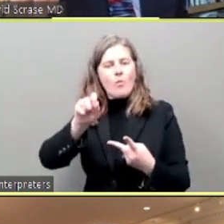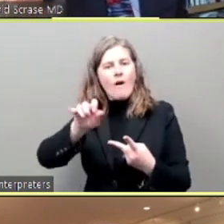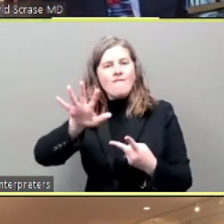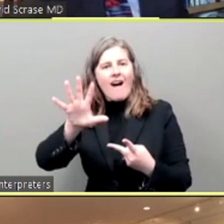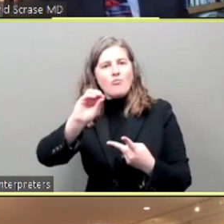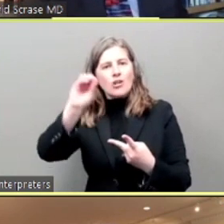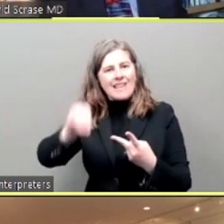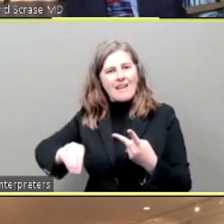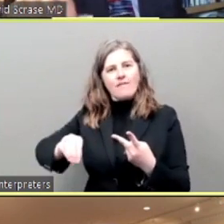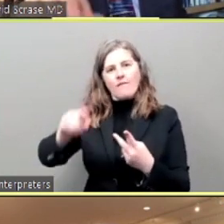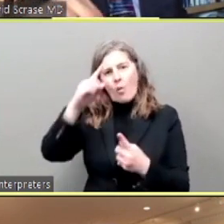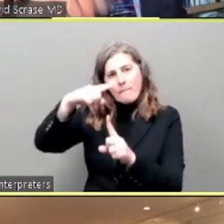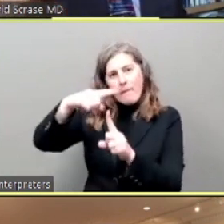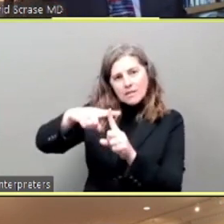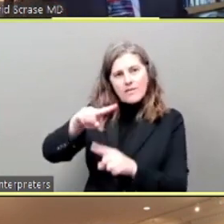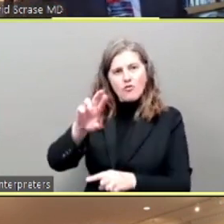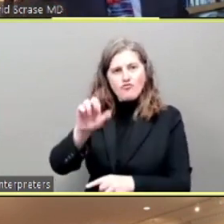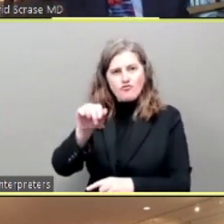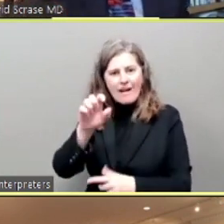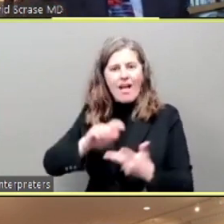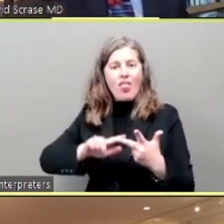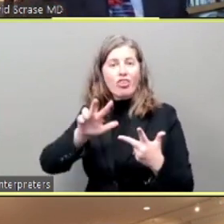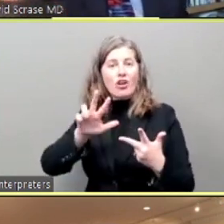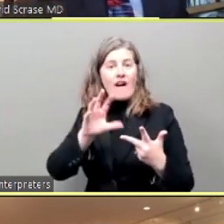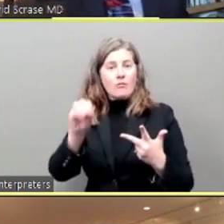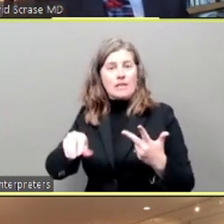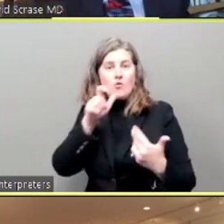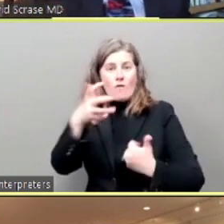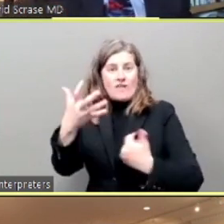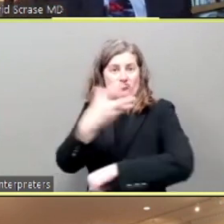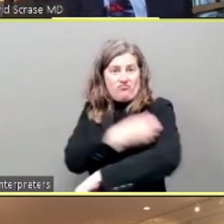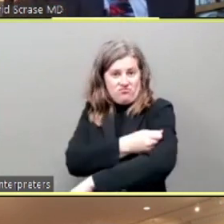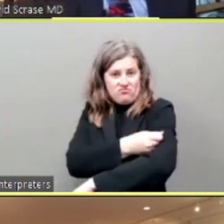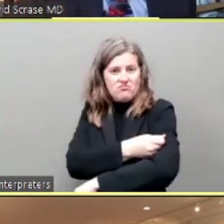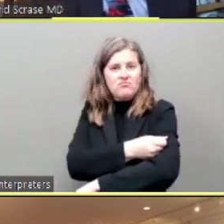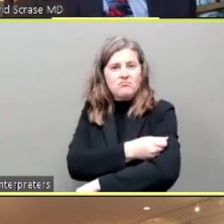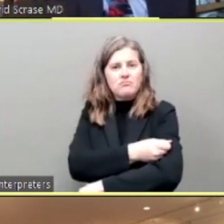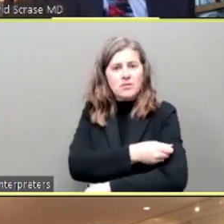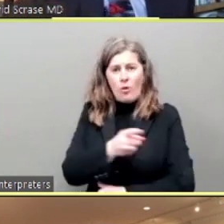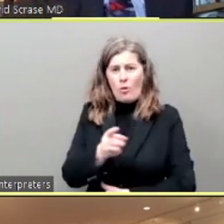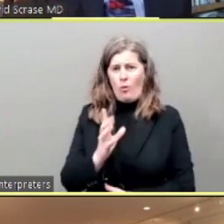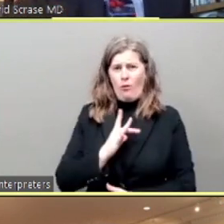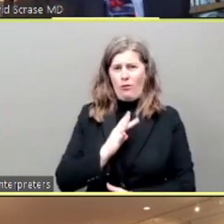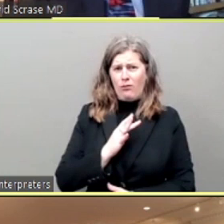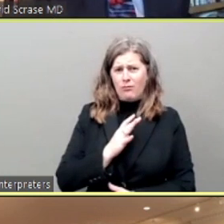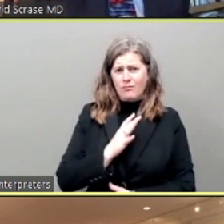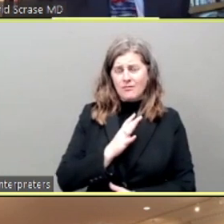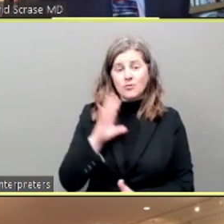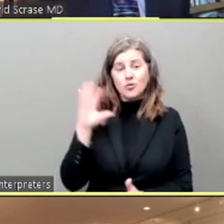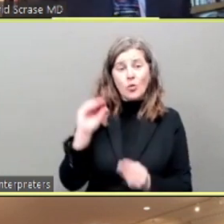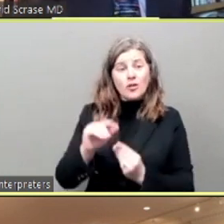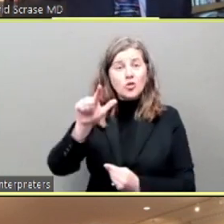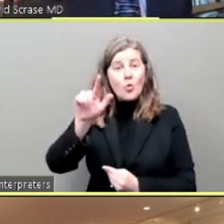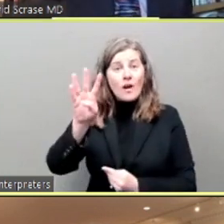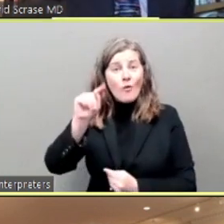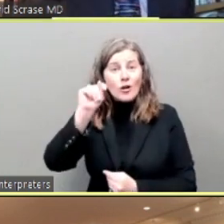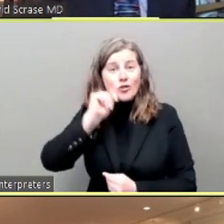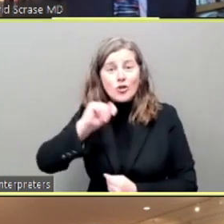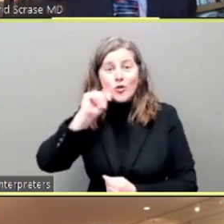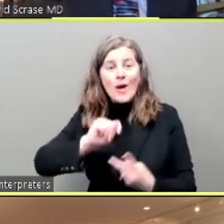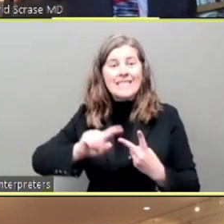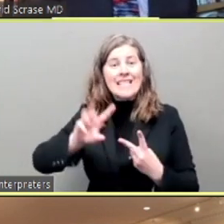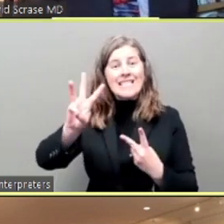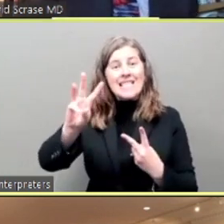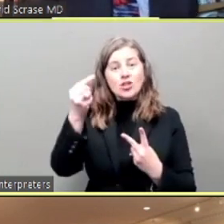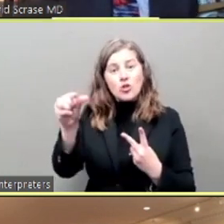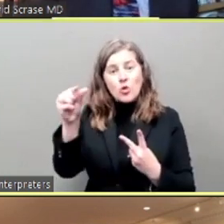7.5% test positivity rate, and a 35% vaccination rate. And it looks really good. 24 turquoise, 6 green, 3